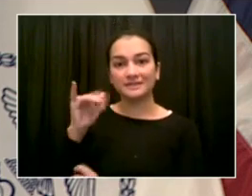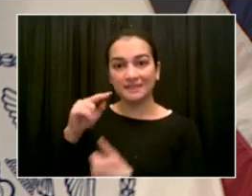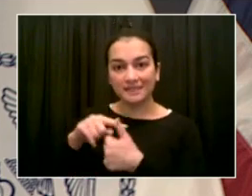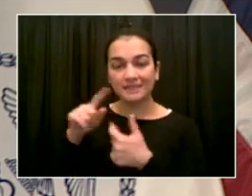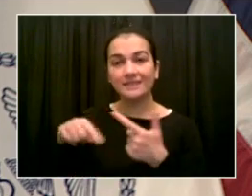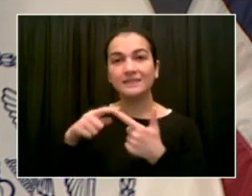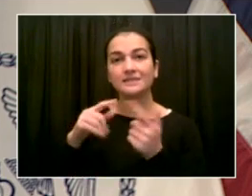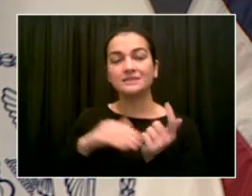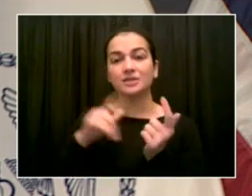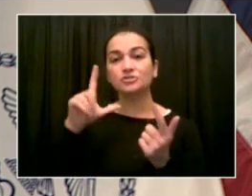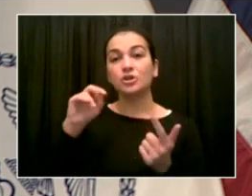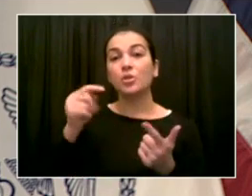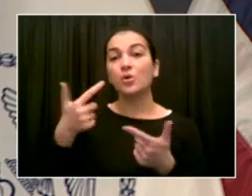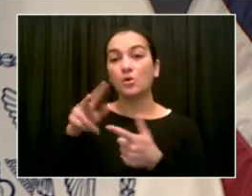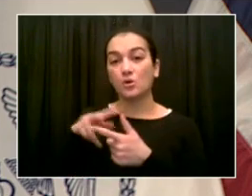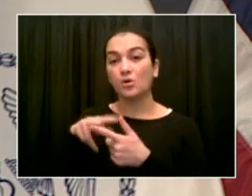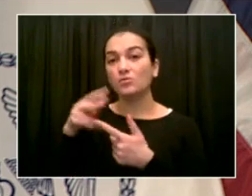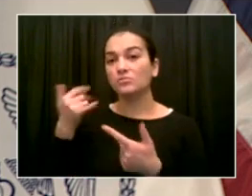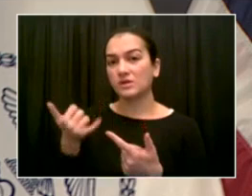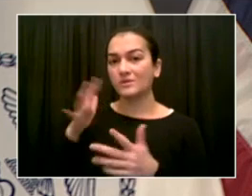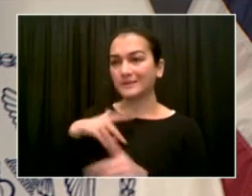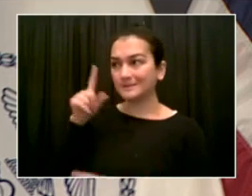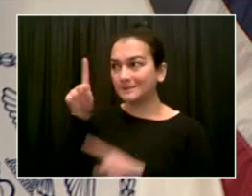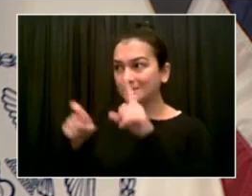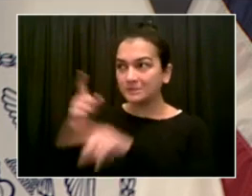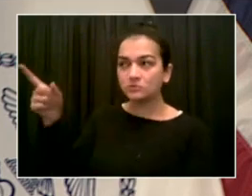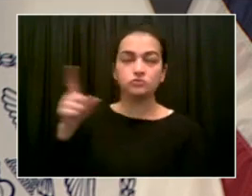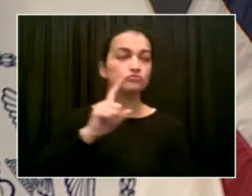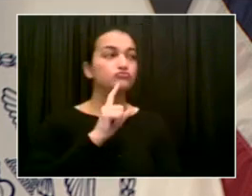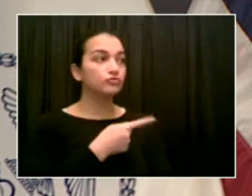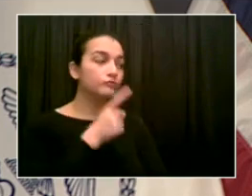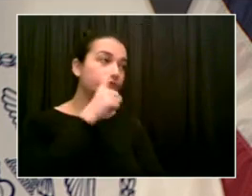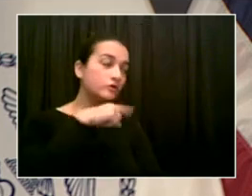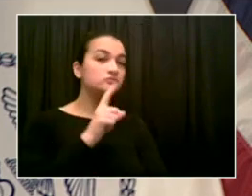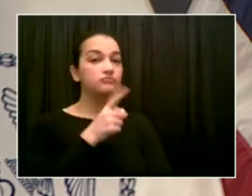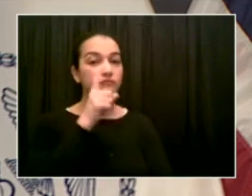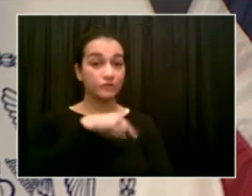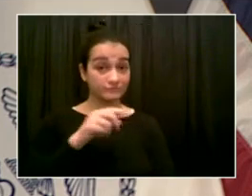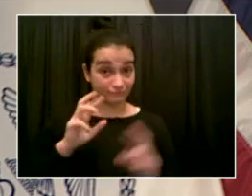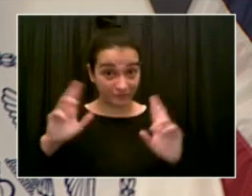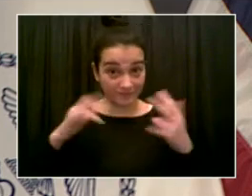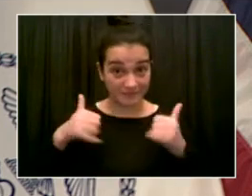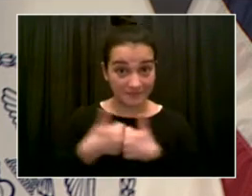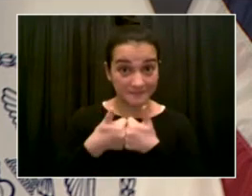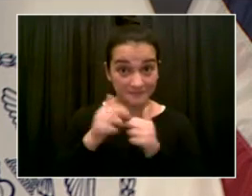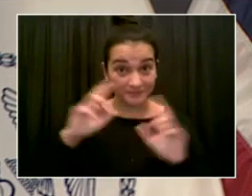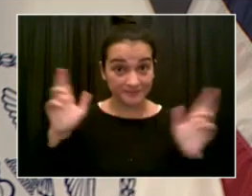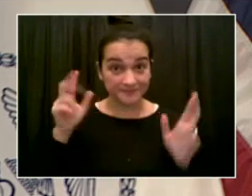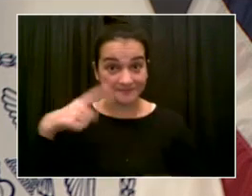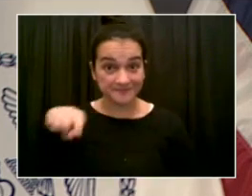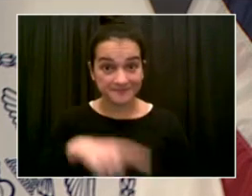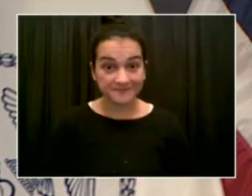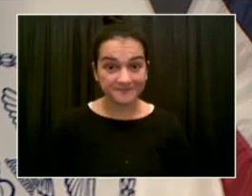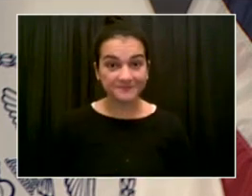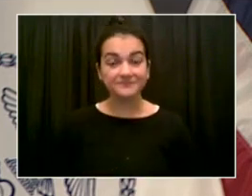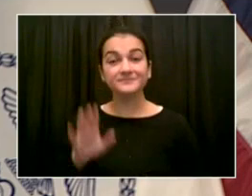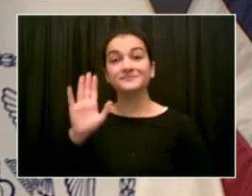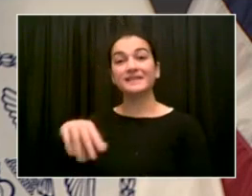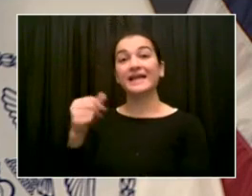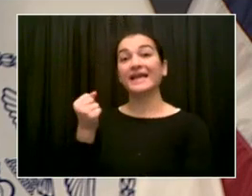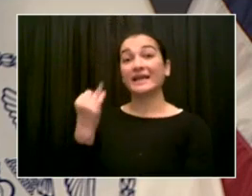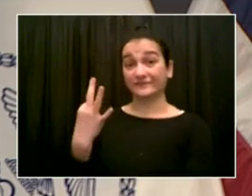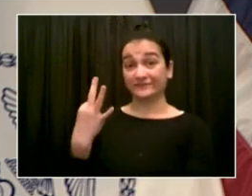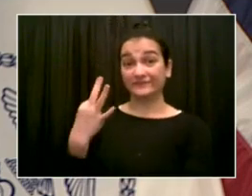I hear it from a lot of people around this city. They say, if I get vaccinated, I could be